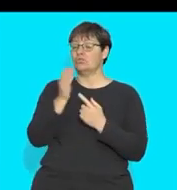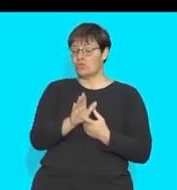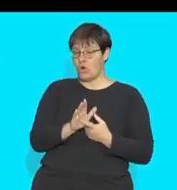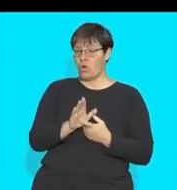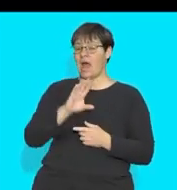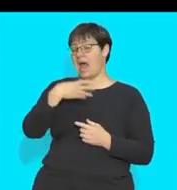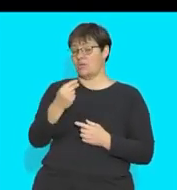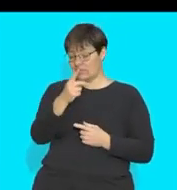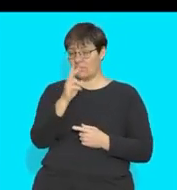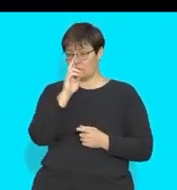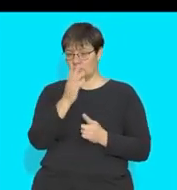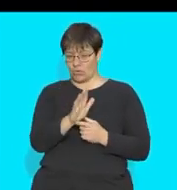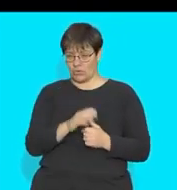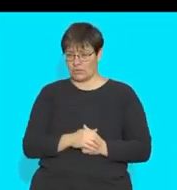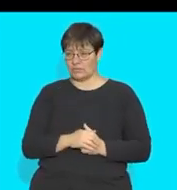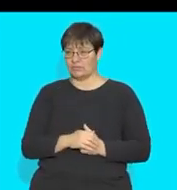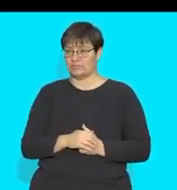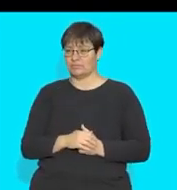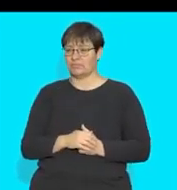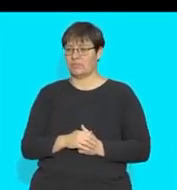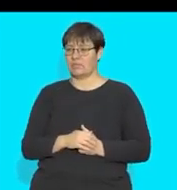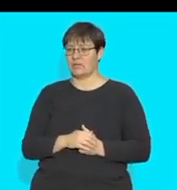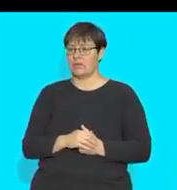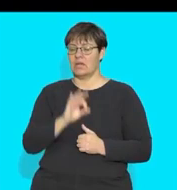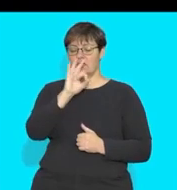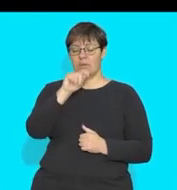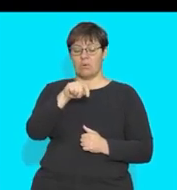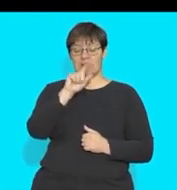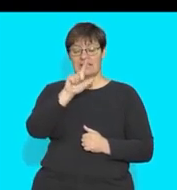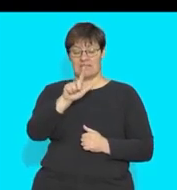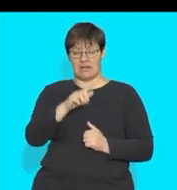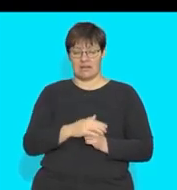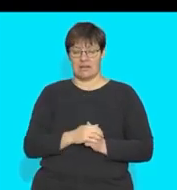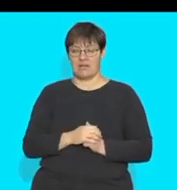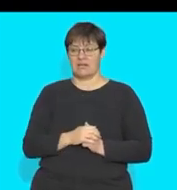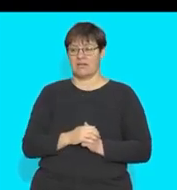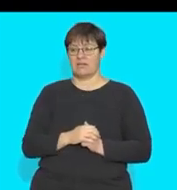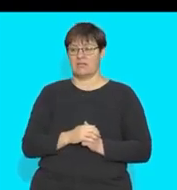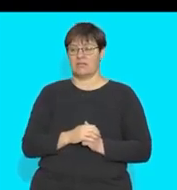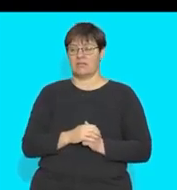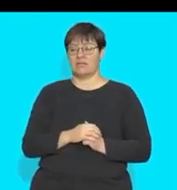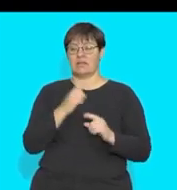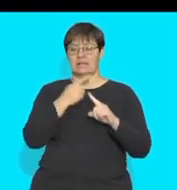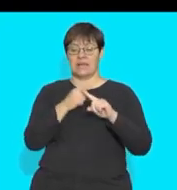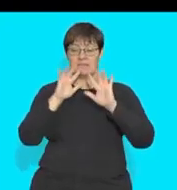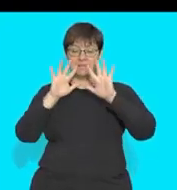is out of scientific notation in a second. So that's 3.7